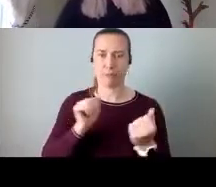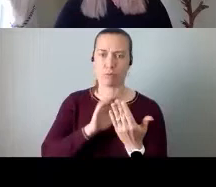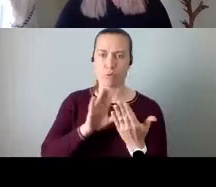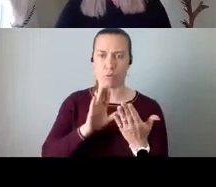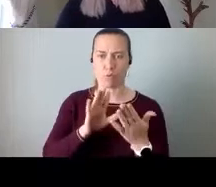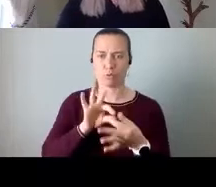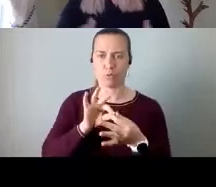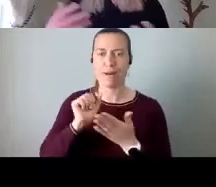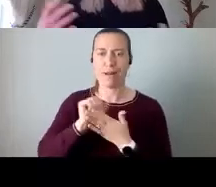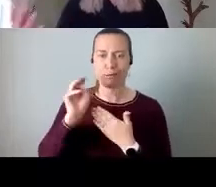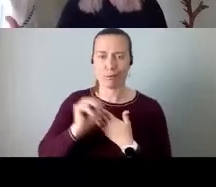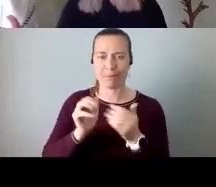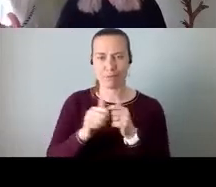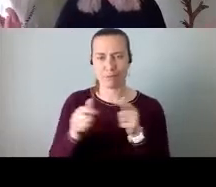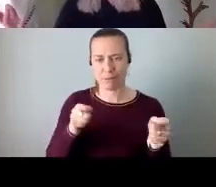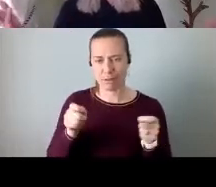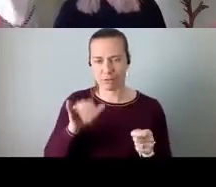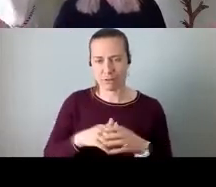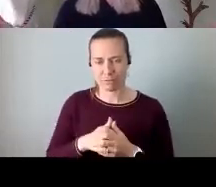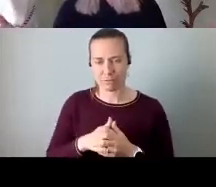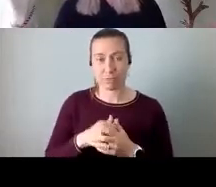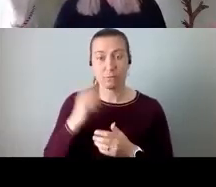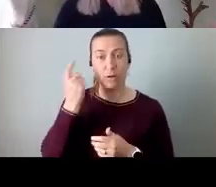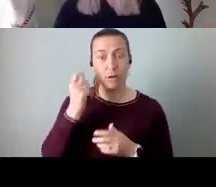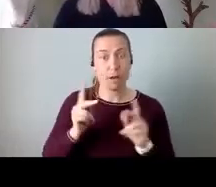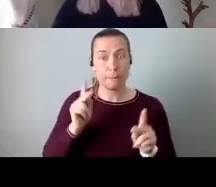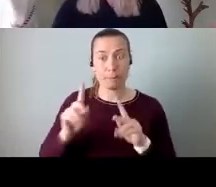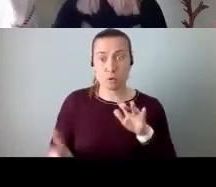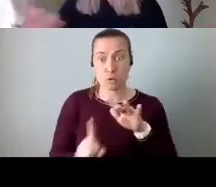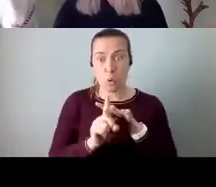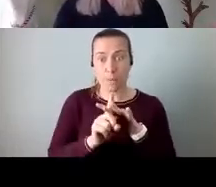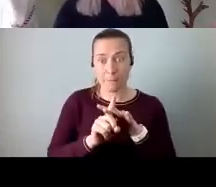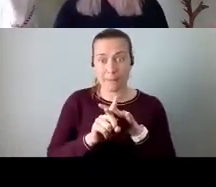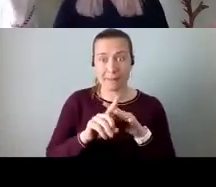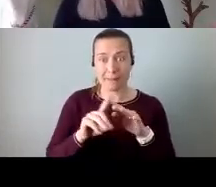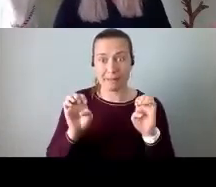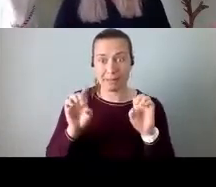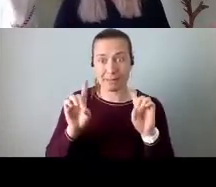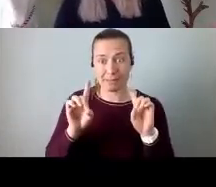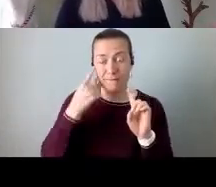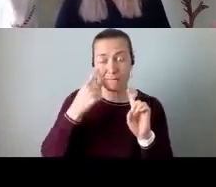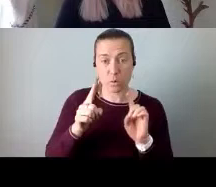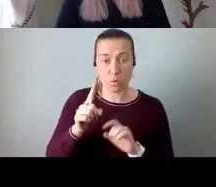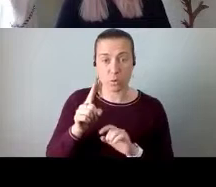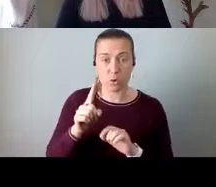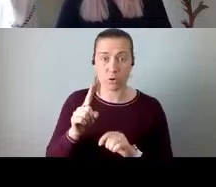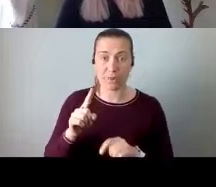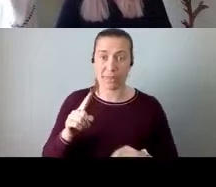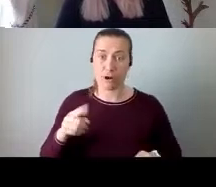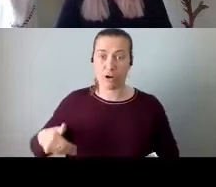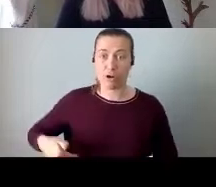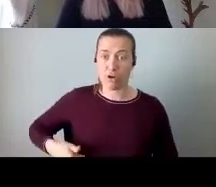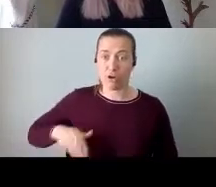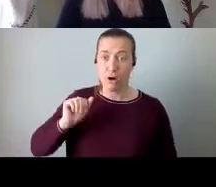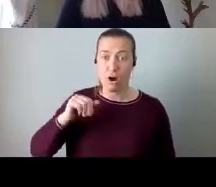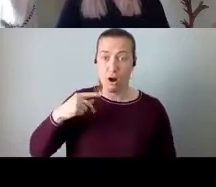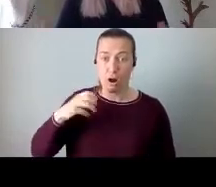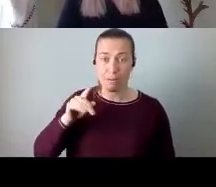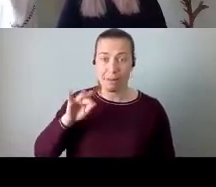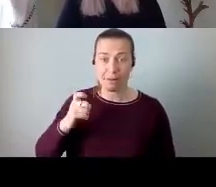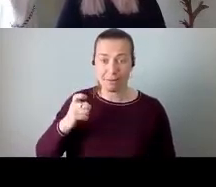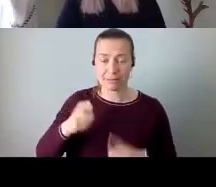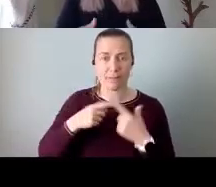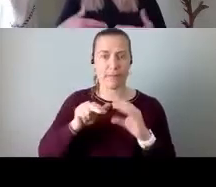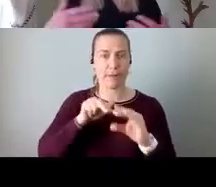So people are showing up in the ER for their appendix, and they happen to get a CAT scan, and you may see enlarged lymph nodes under their